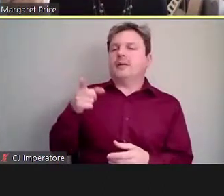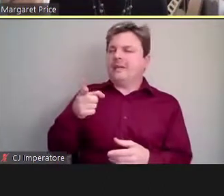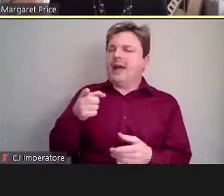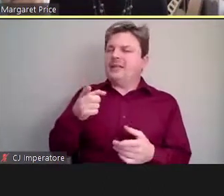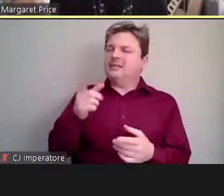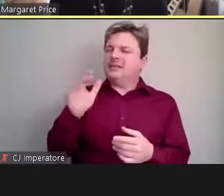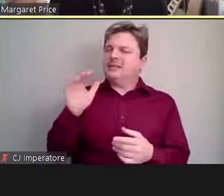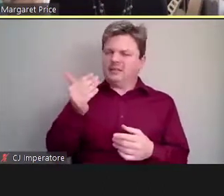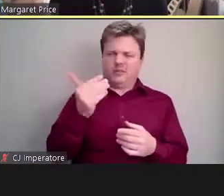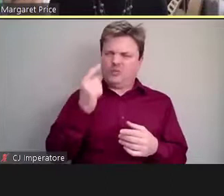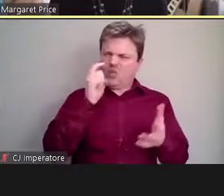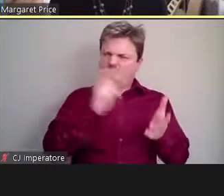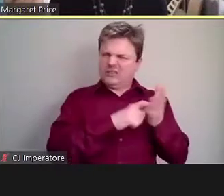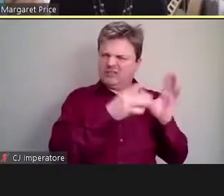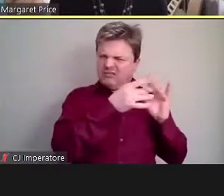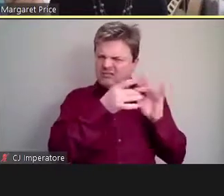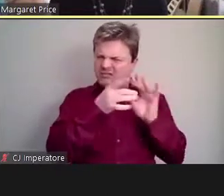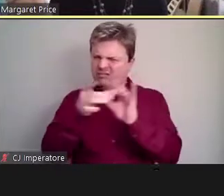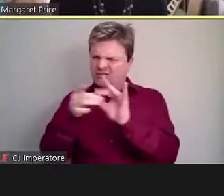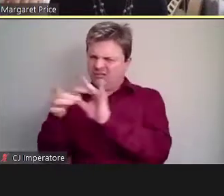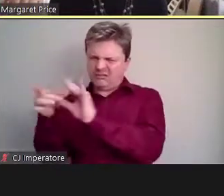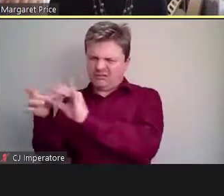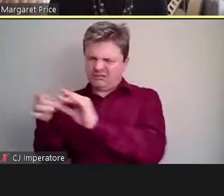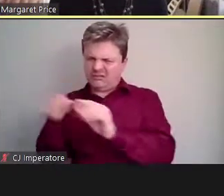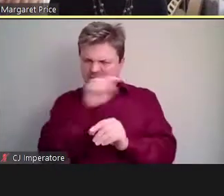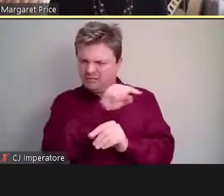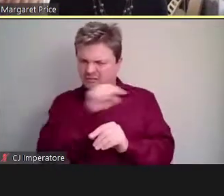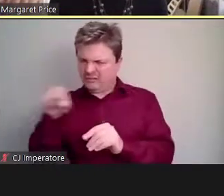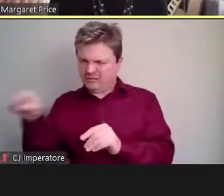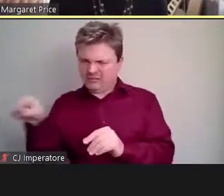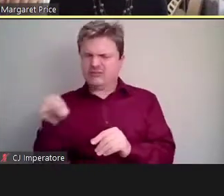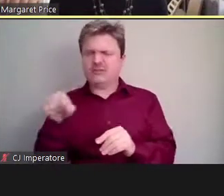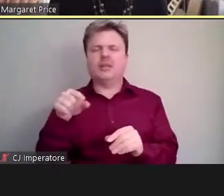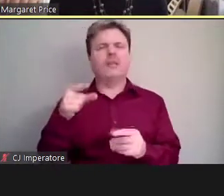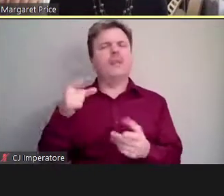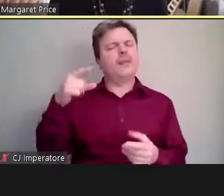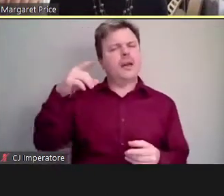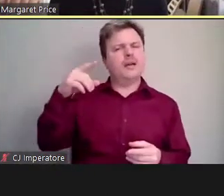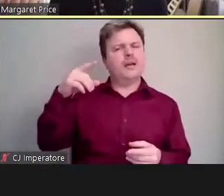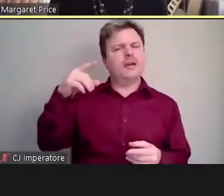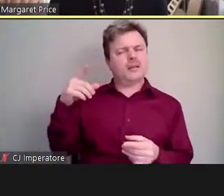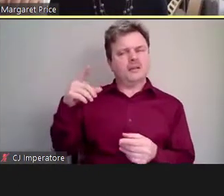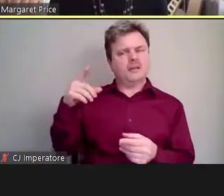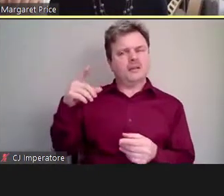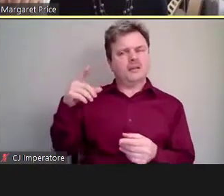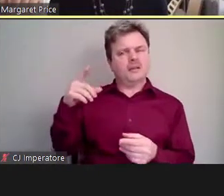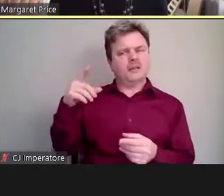path as the discussion about the benefits that may accrue to a disabled person.